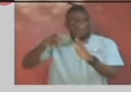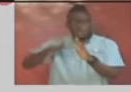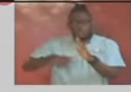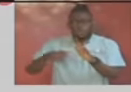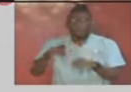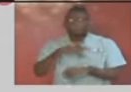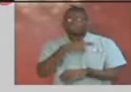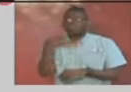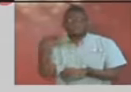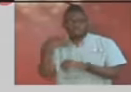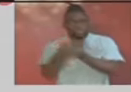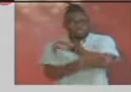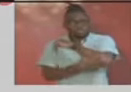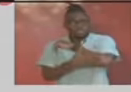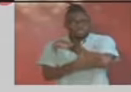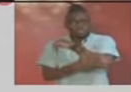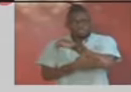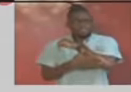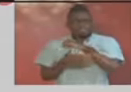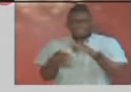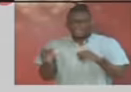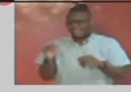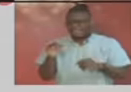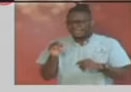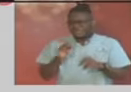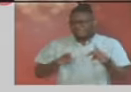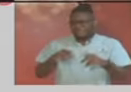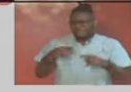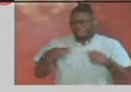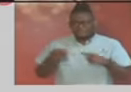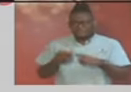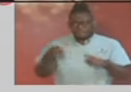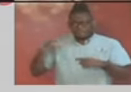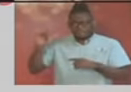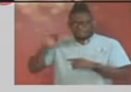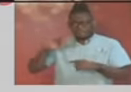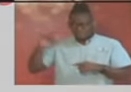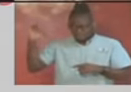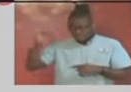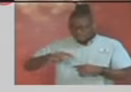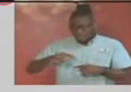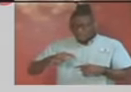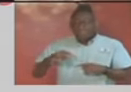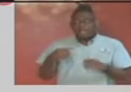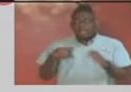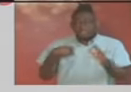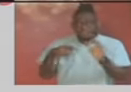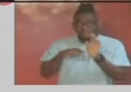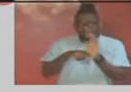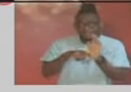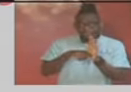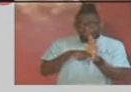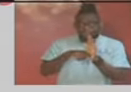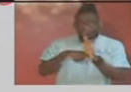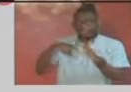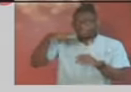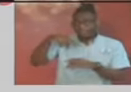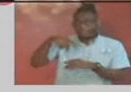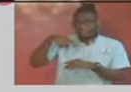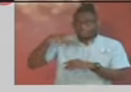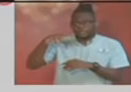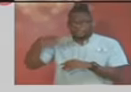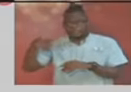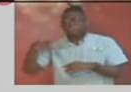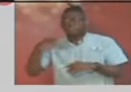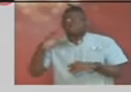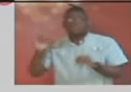no spread or sporadic spread by WHO, persons can have a negative PCR and can go home for 14 days and do home quarantine for